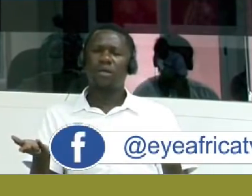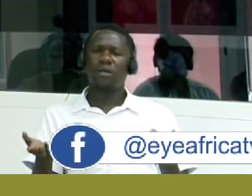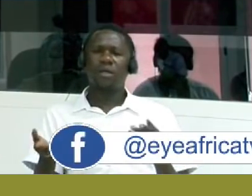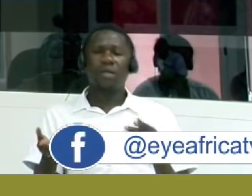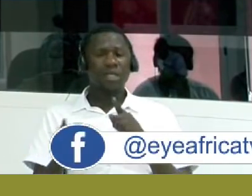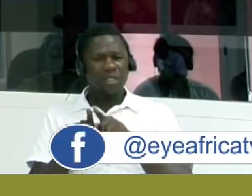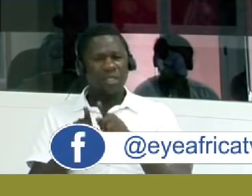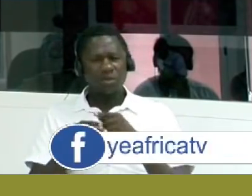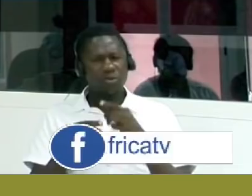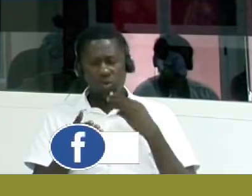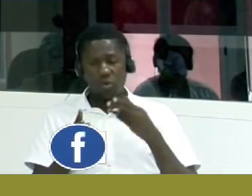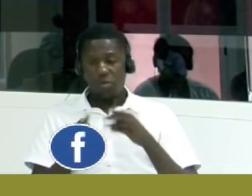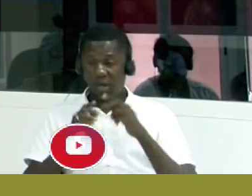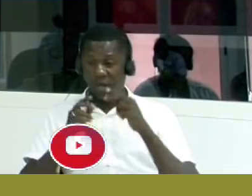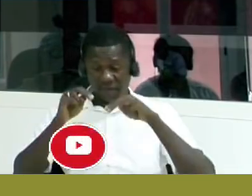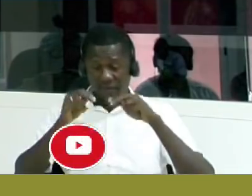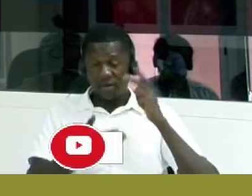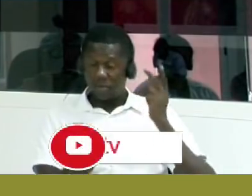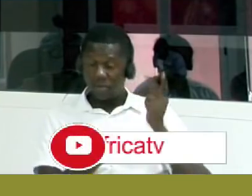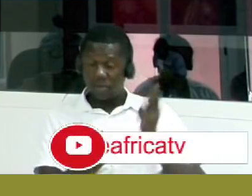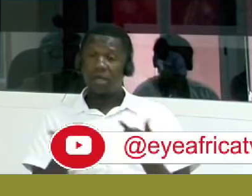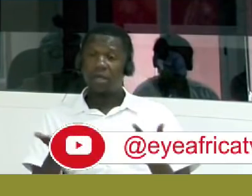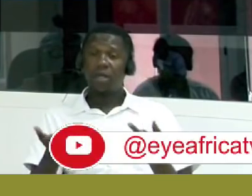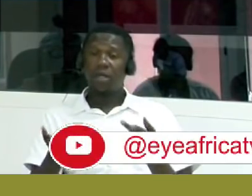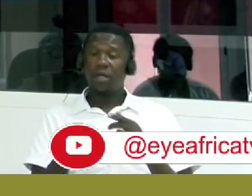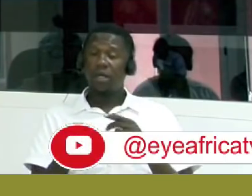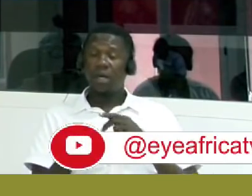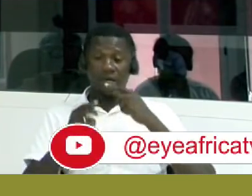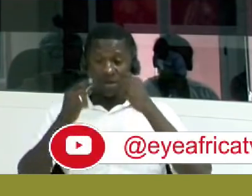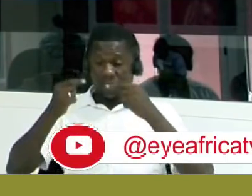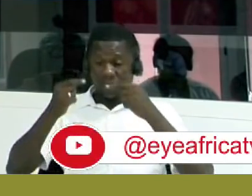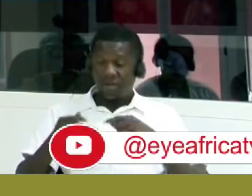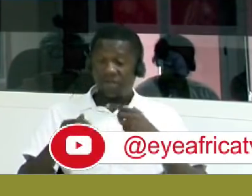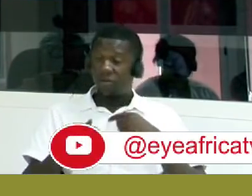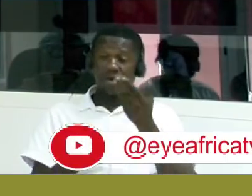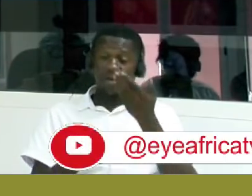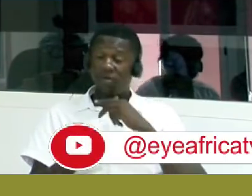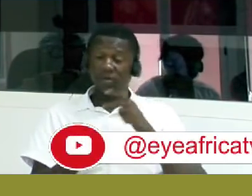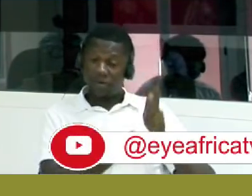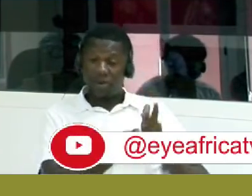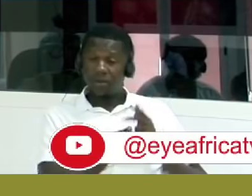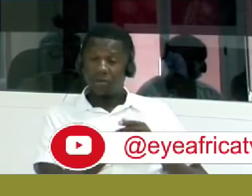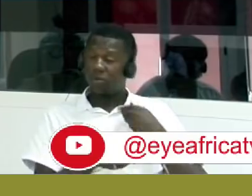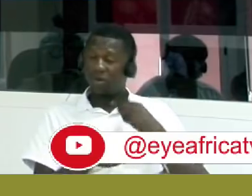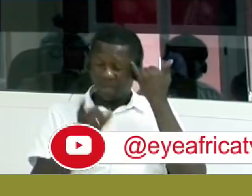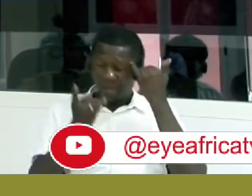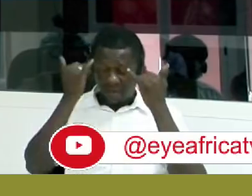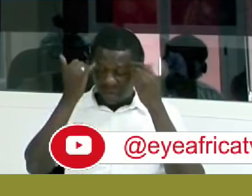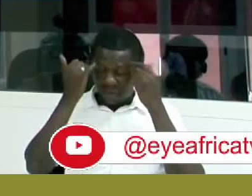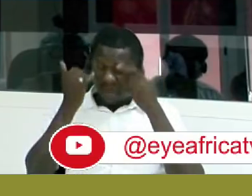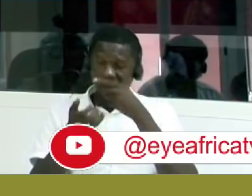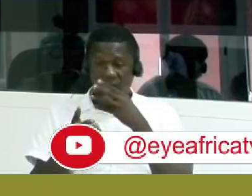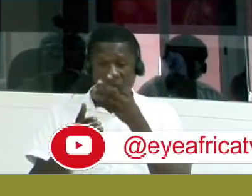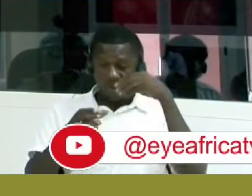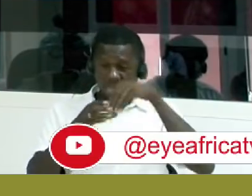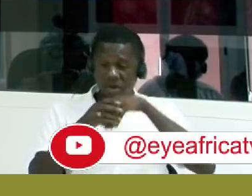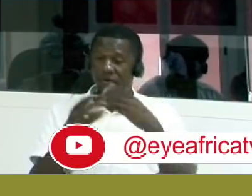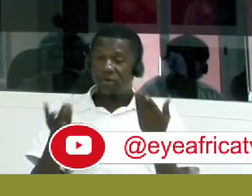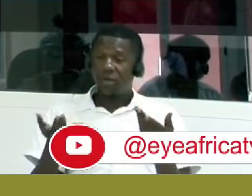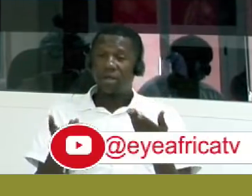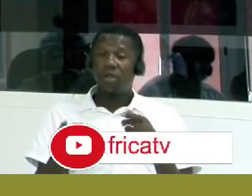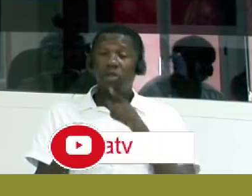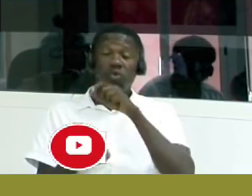by evidence, and the evidence must come from the witnesses. We cannot assume it and put it on the record. You have to explain to us what